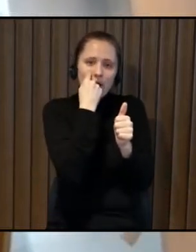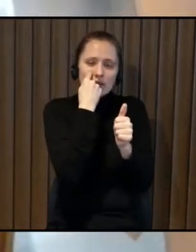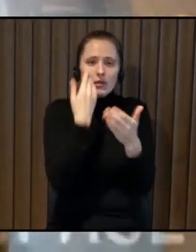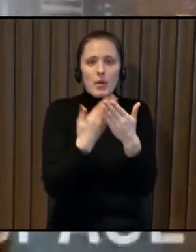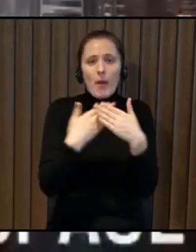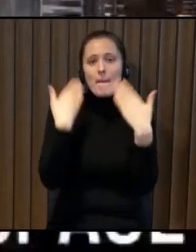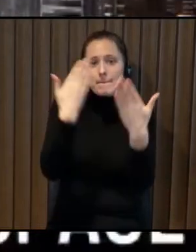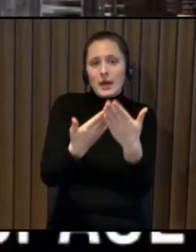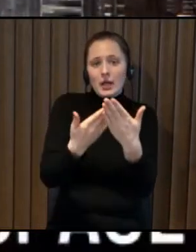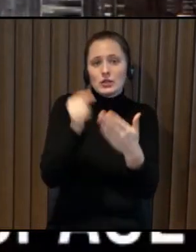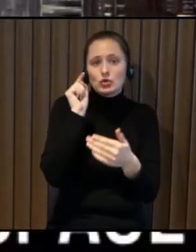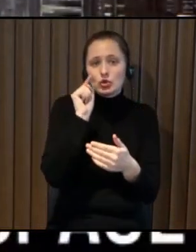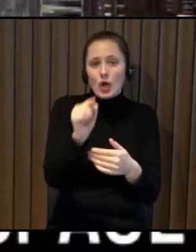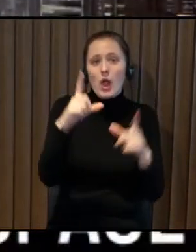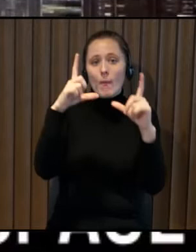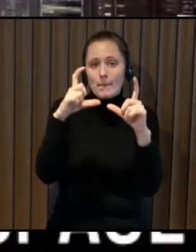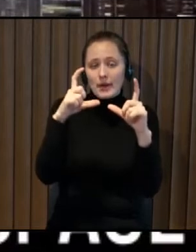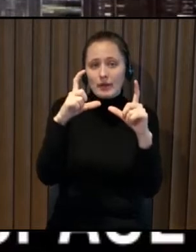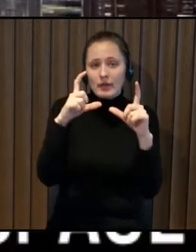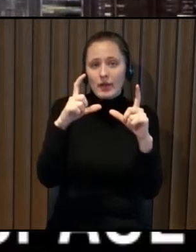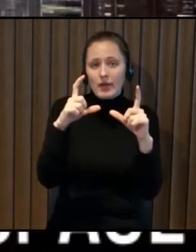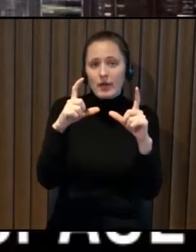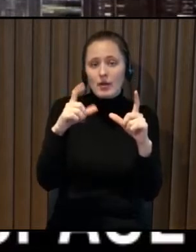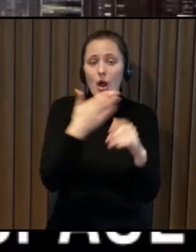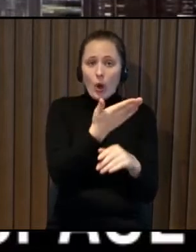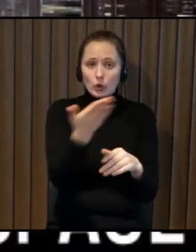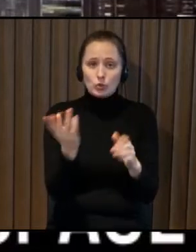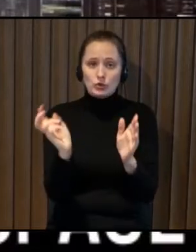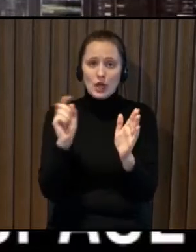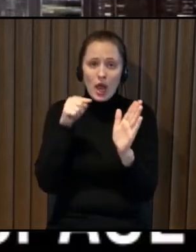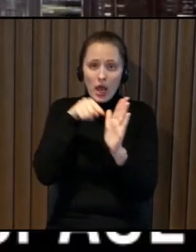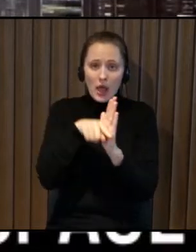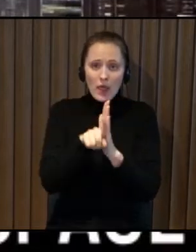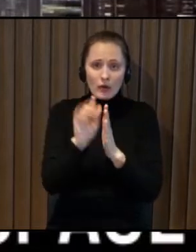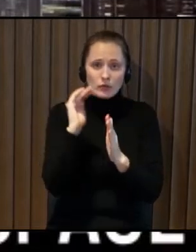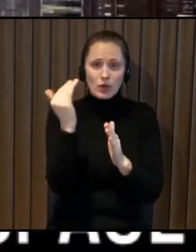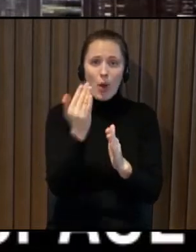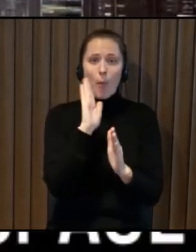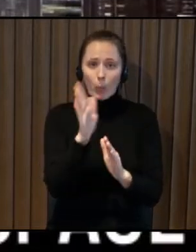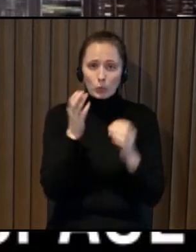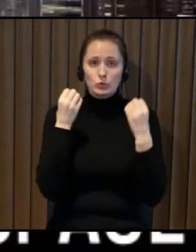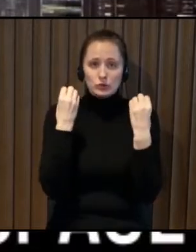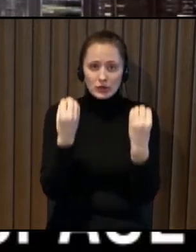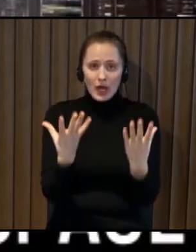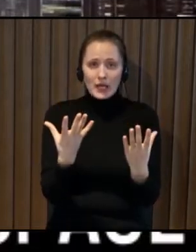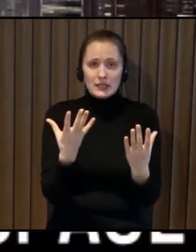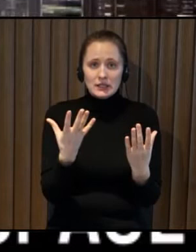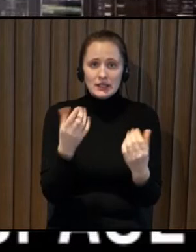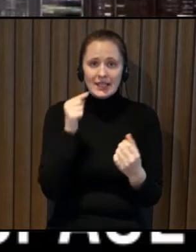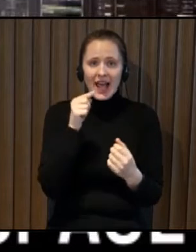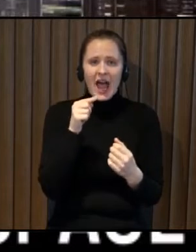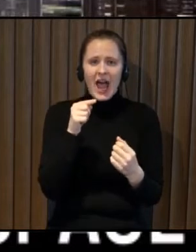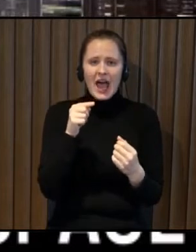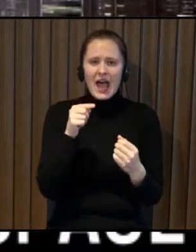every customer would see it, would notice it, would understand that this is all about it.